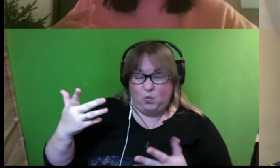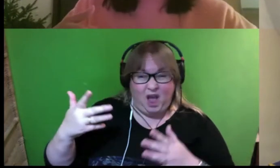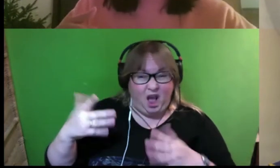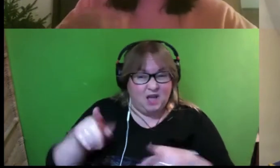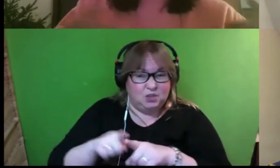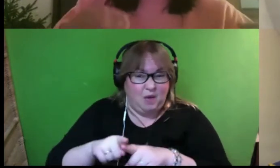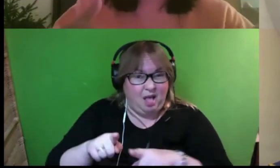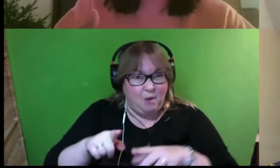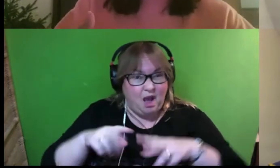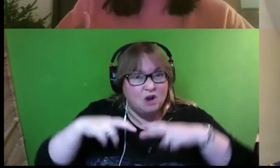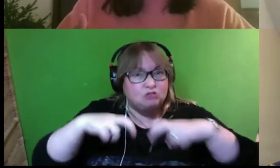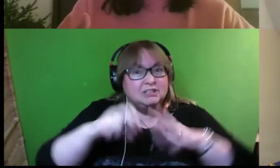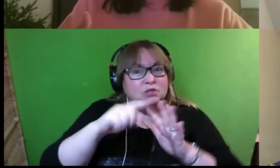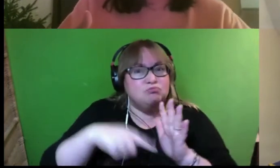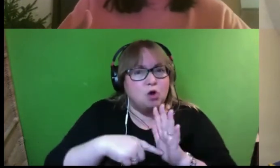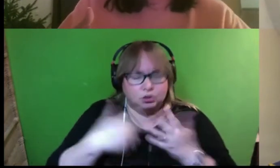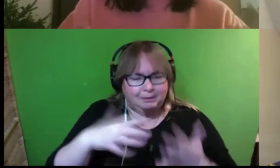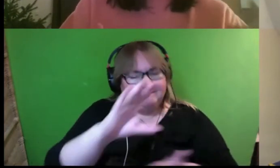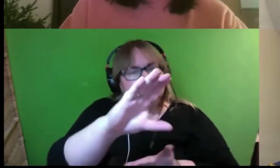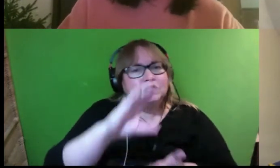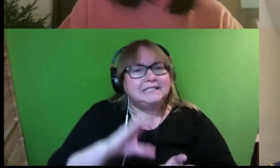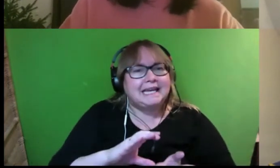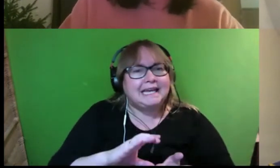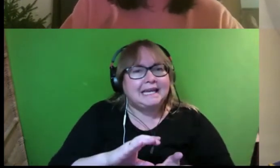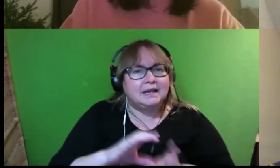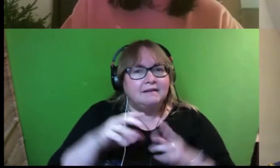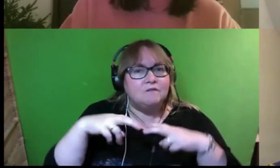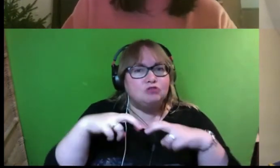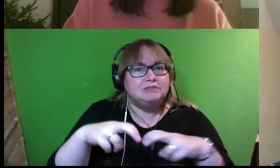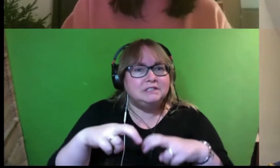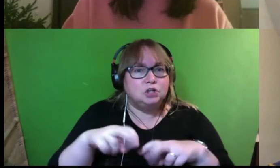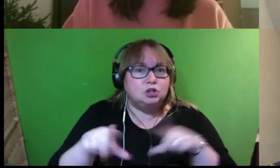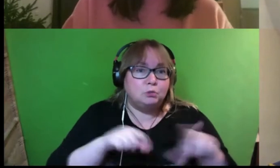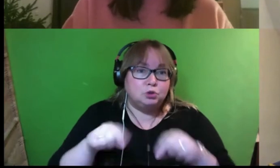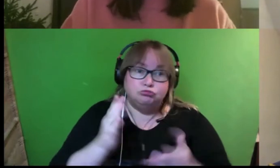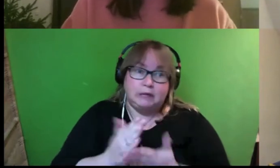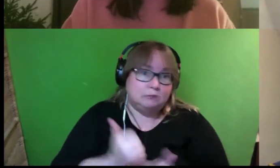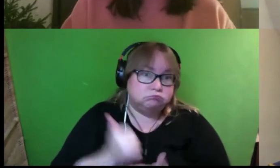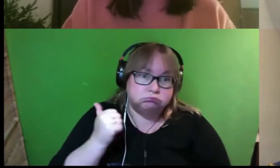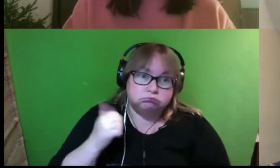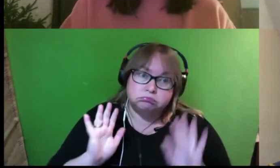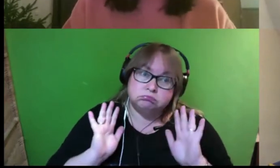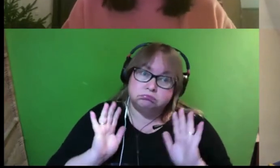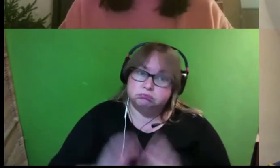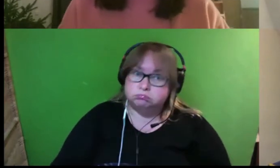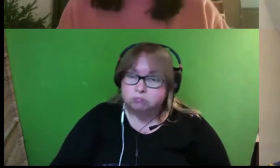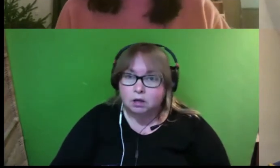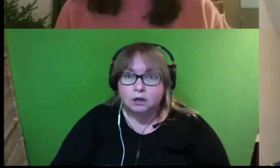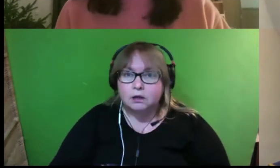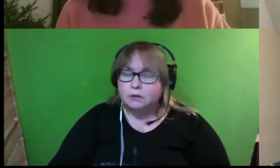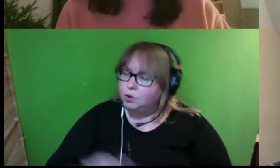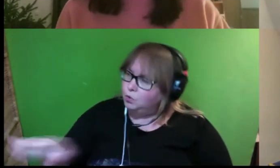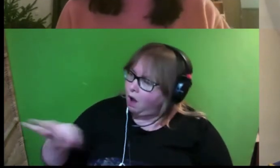own research projects. We have funded research opportunities, which is brilliant. One thing you asked me was